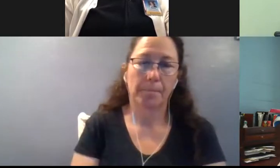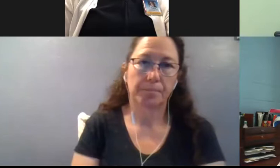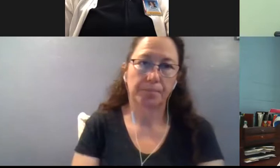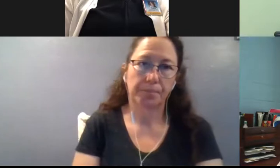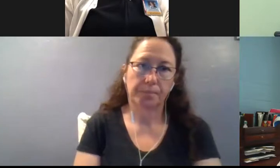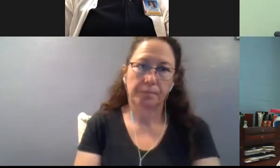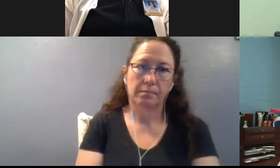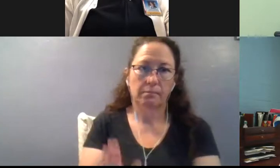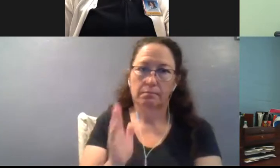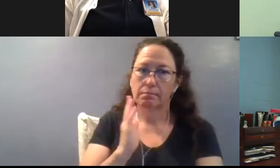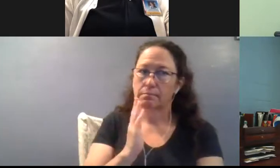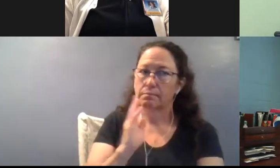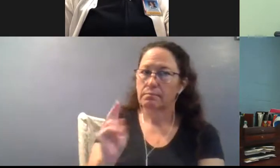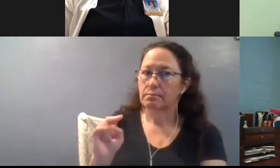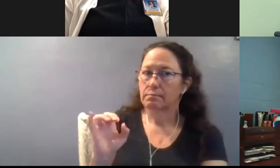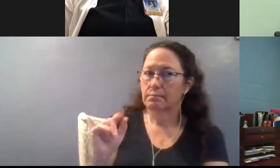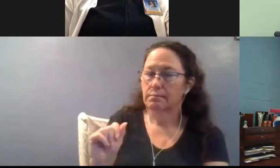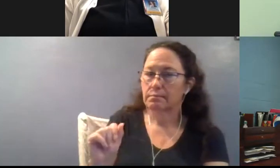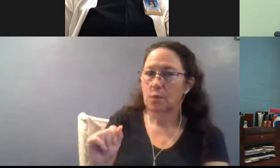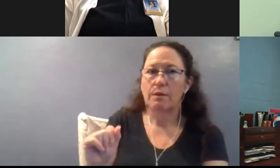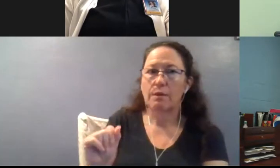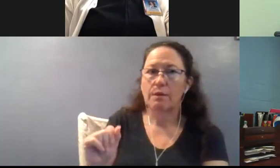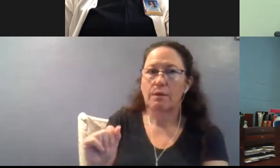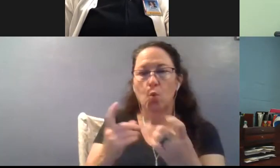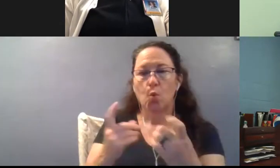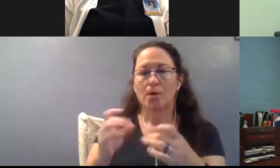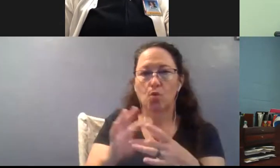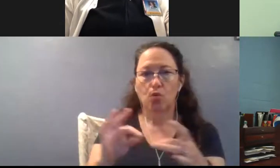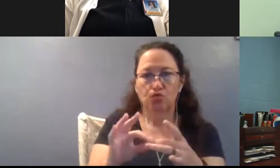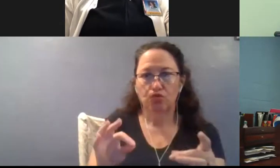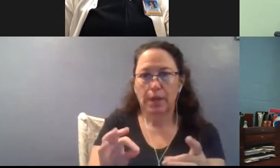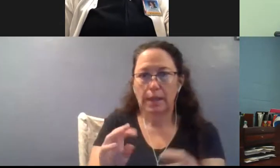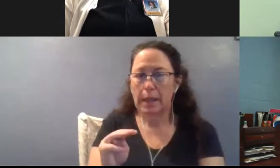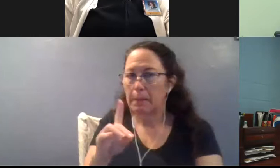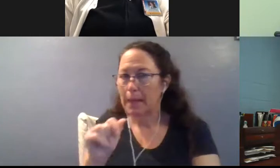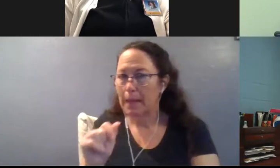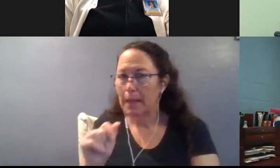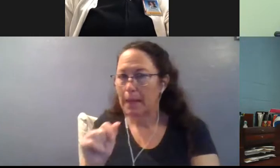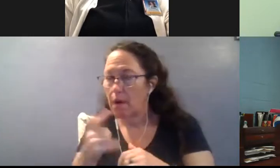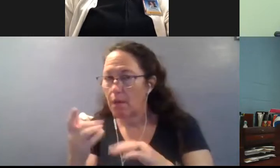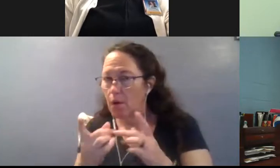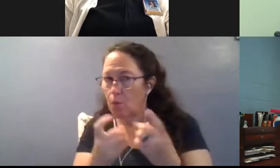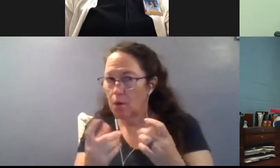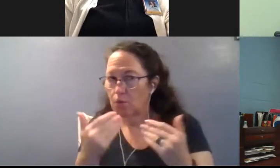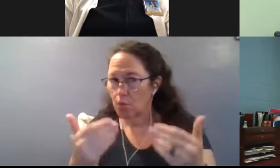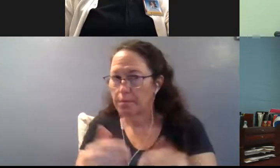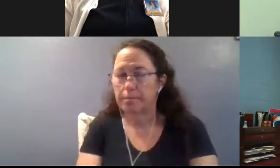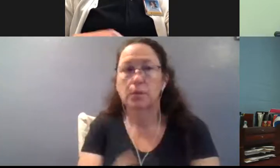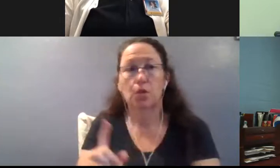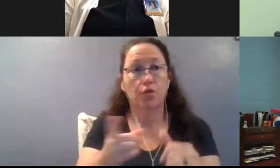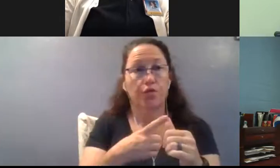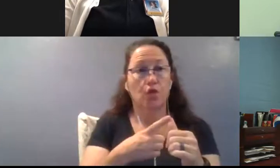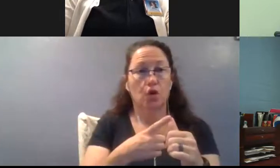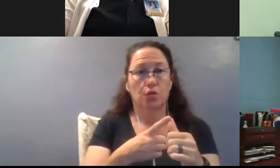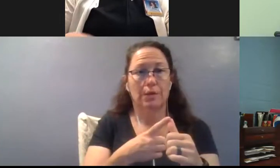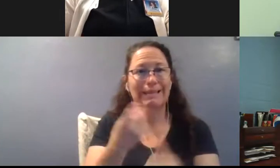Thank you very much, Nita. We have received a couple of questions in the chat, so if any of the media partners have questions, please put them in there. The first one, I'll start with